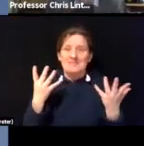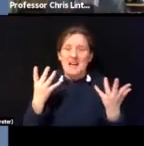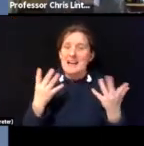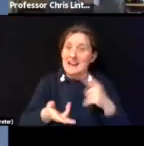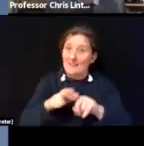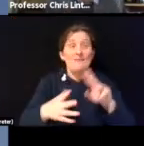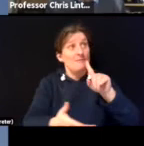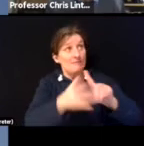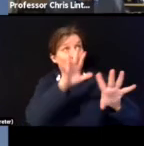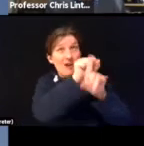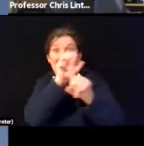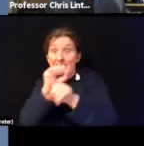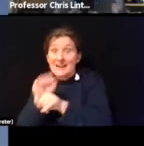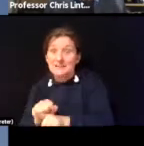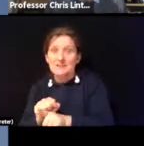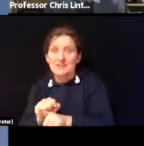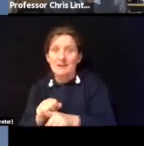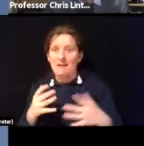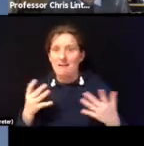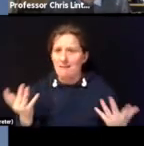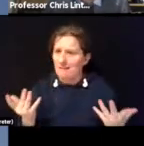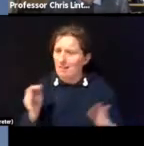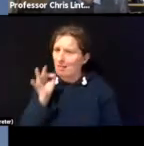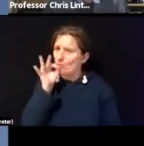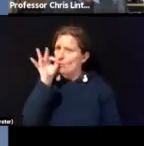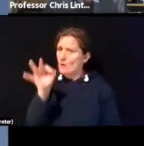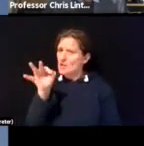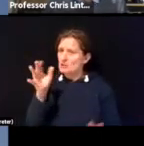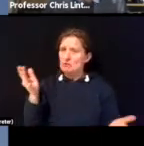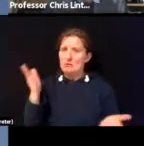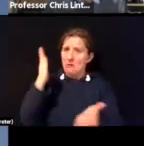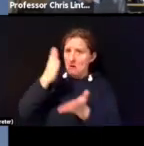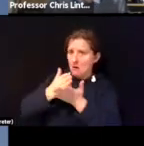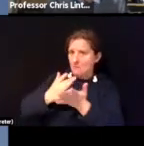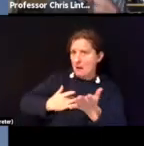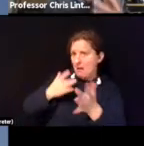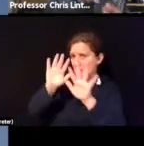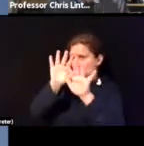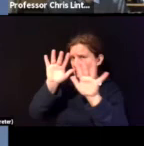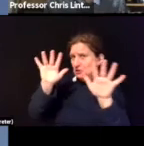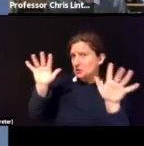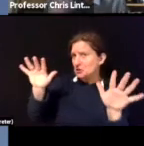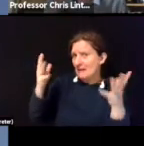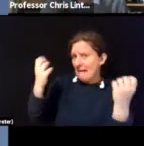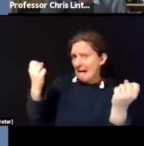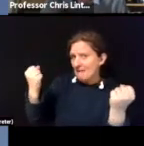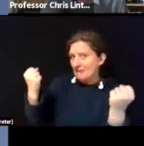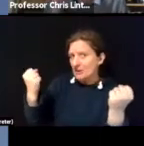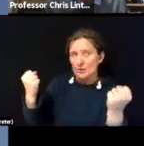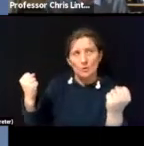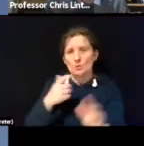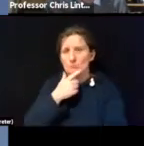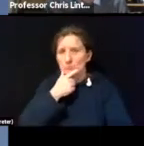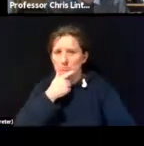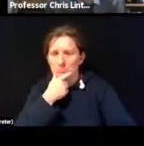such planets are common, well, then the question about whether there really is life out there begins to gain